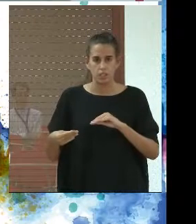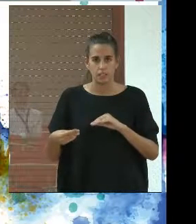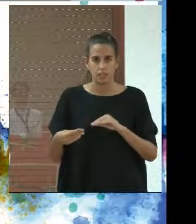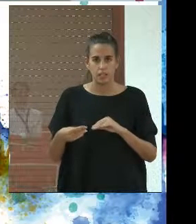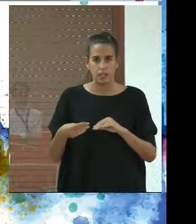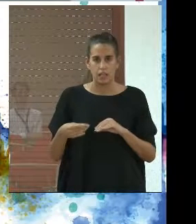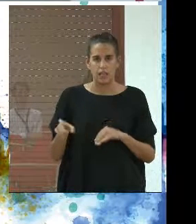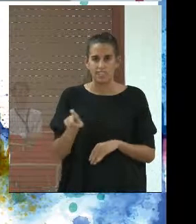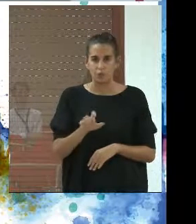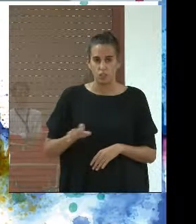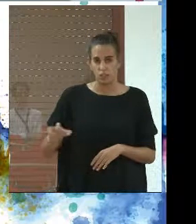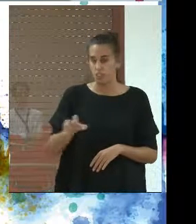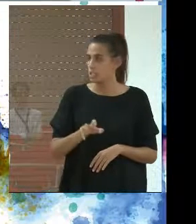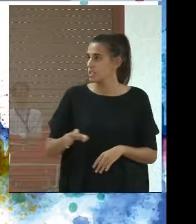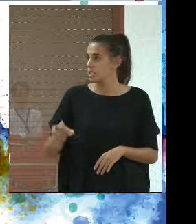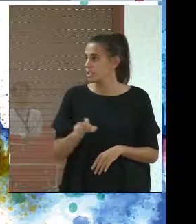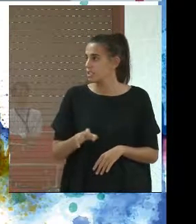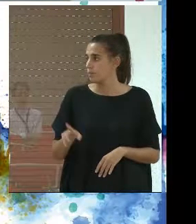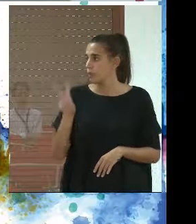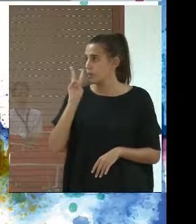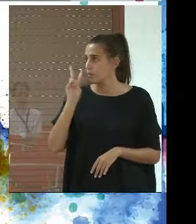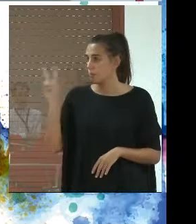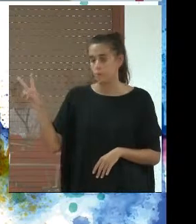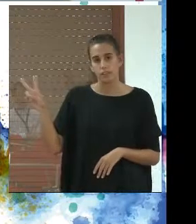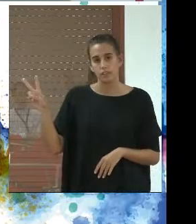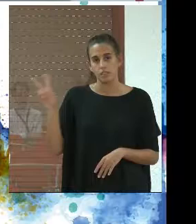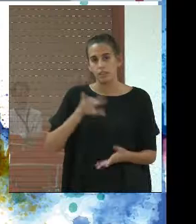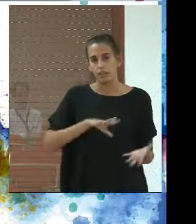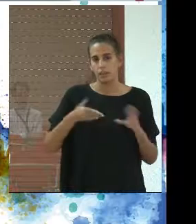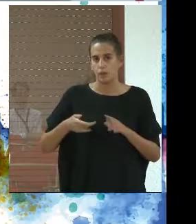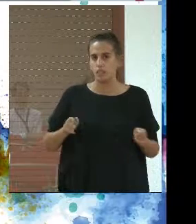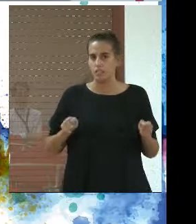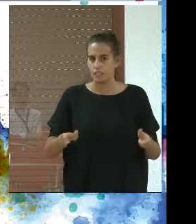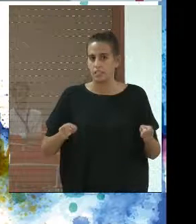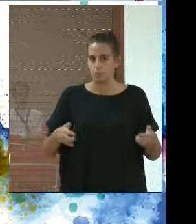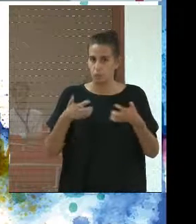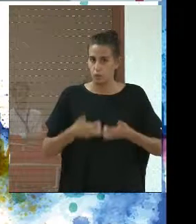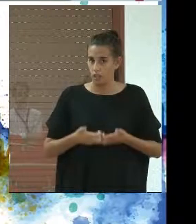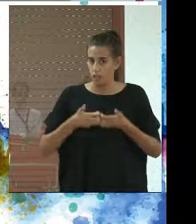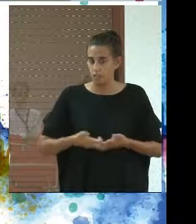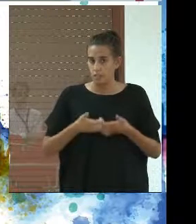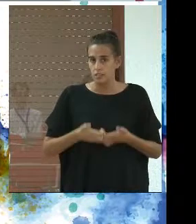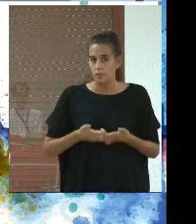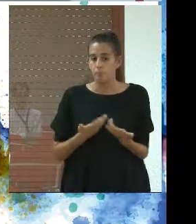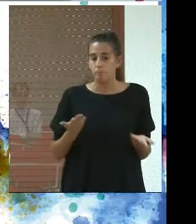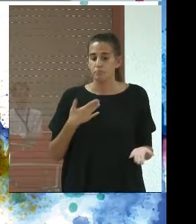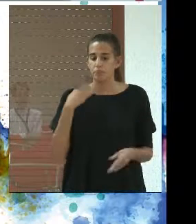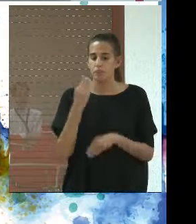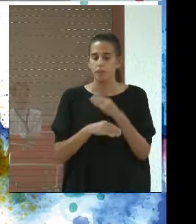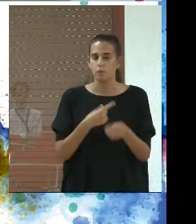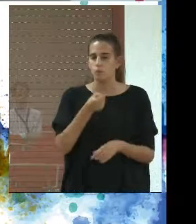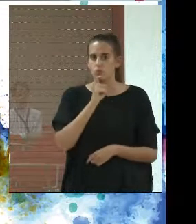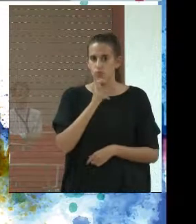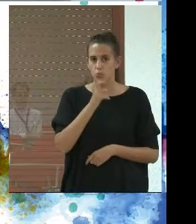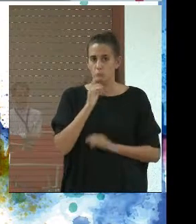this type of devices. We have done some adaptations of computer mouses that can be used